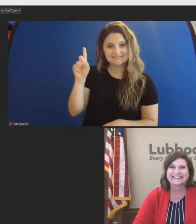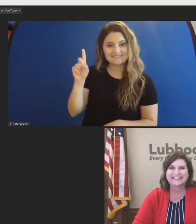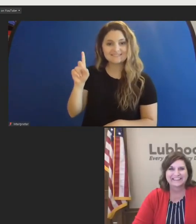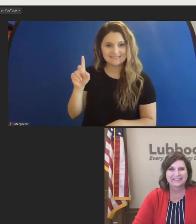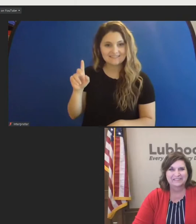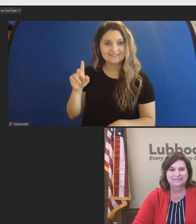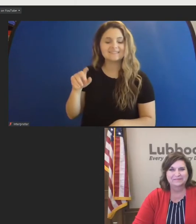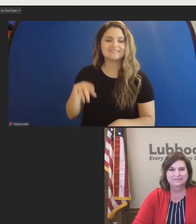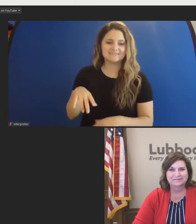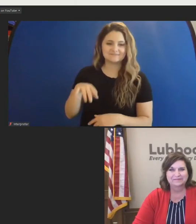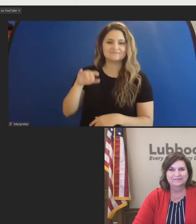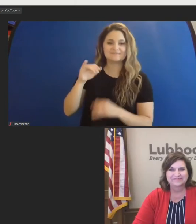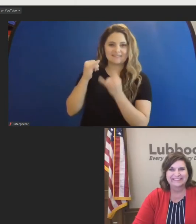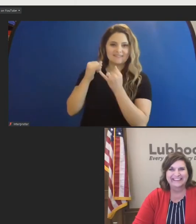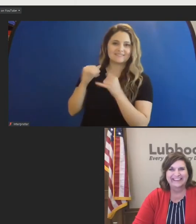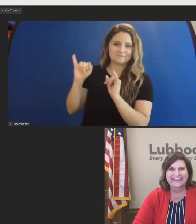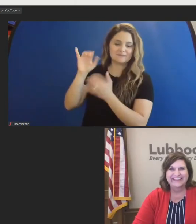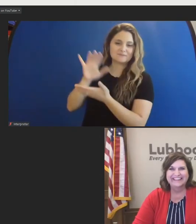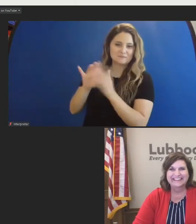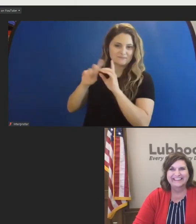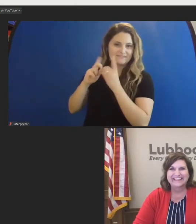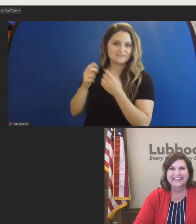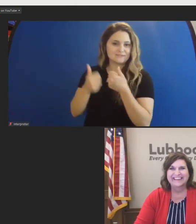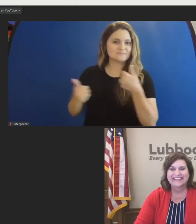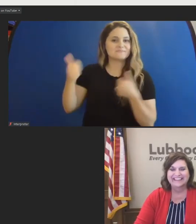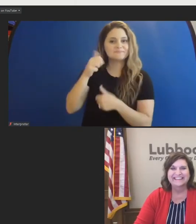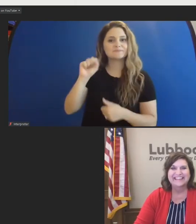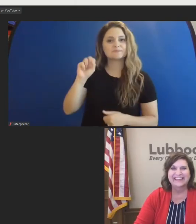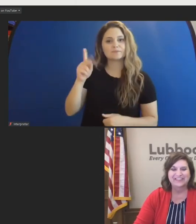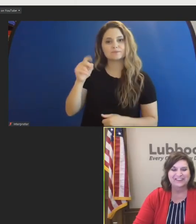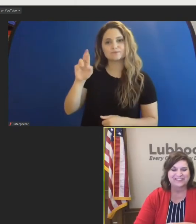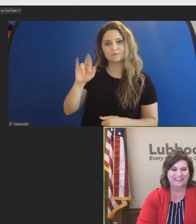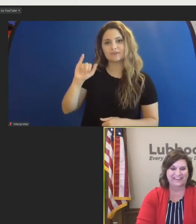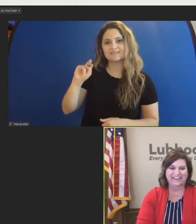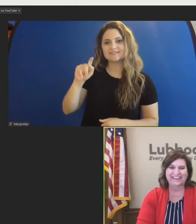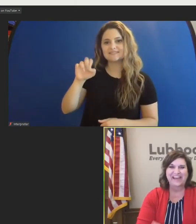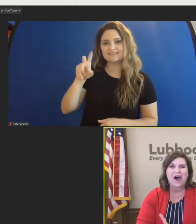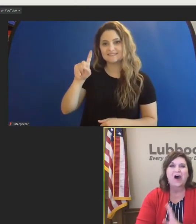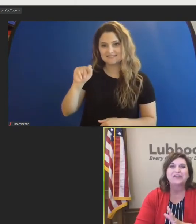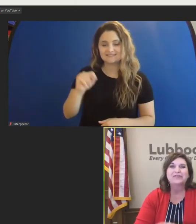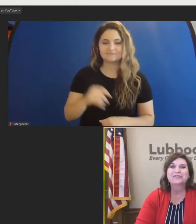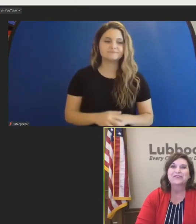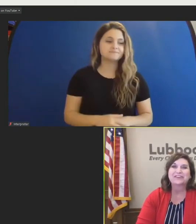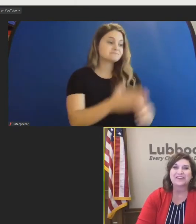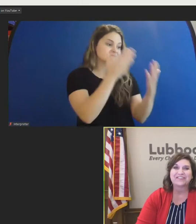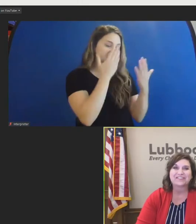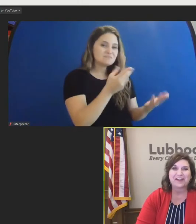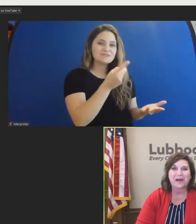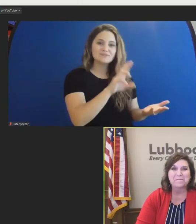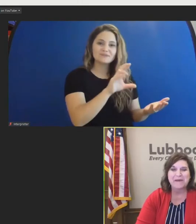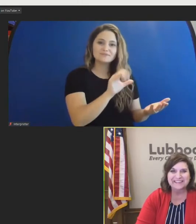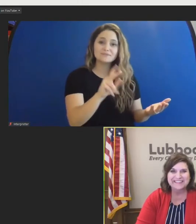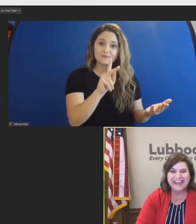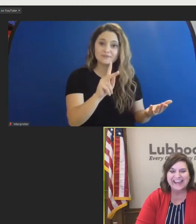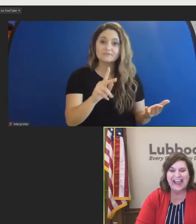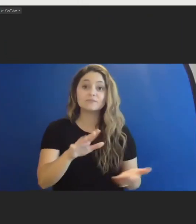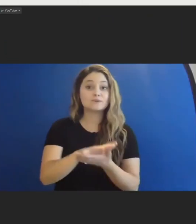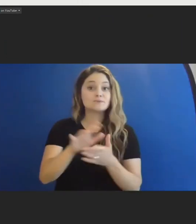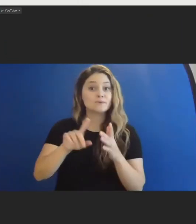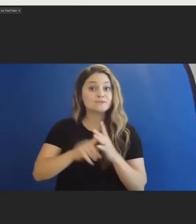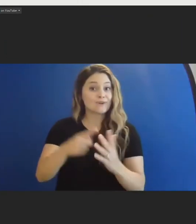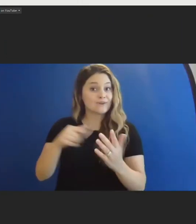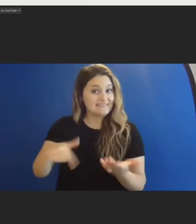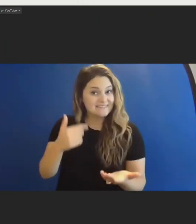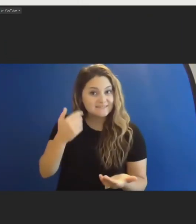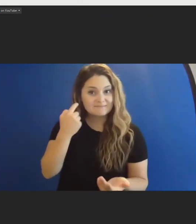Lubbock Independent School District Superintendent. Thanks. Thank you, Dr. Cook. Our new school year started on Monday,